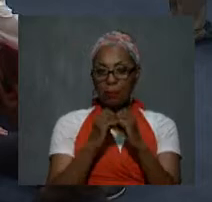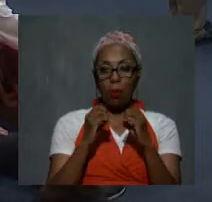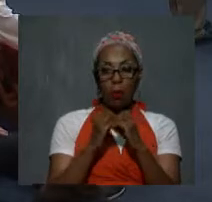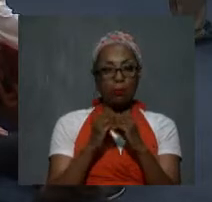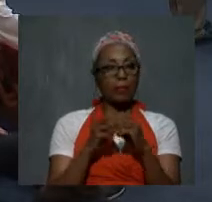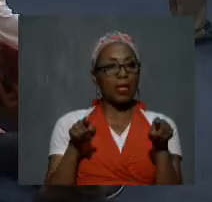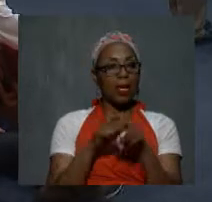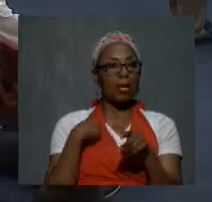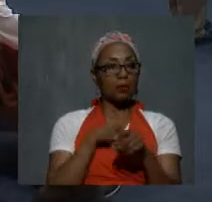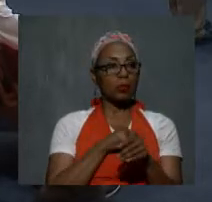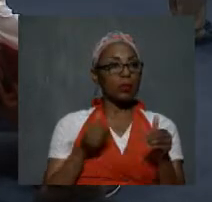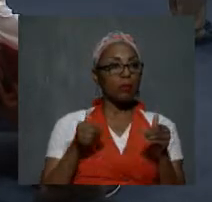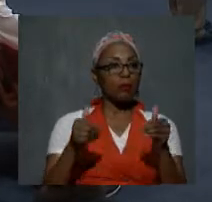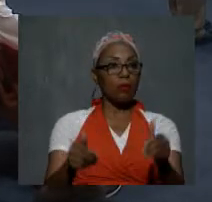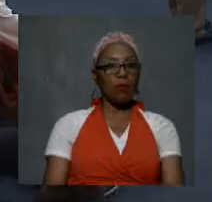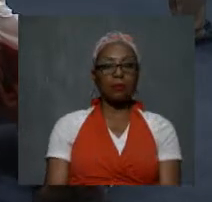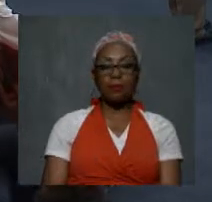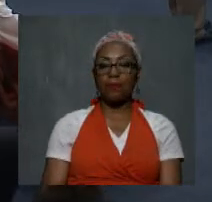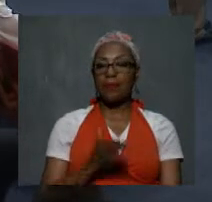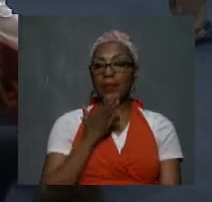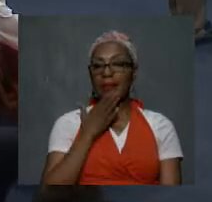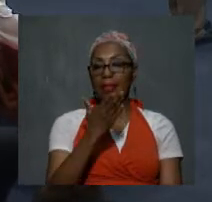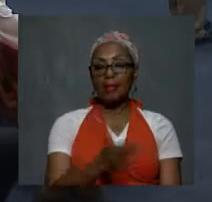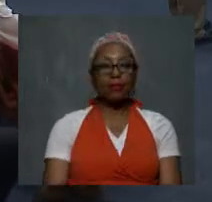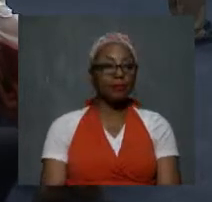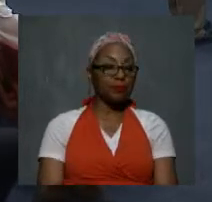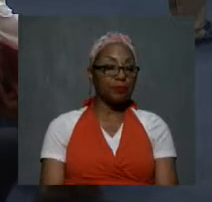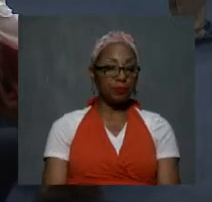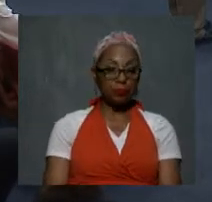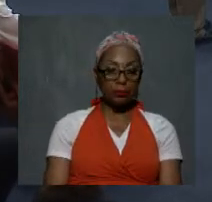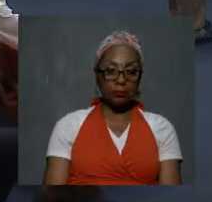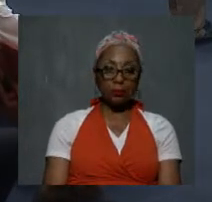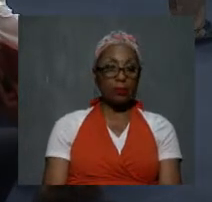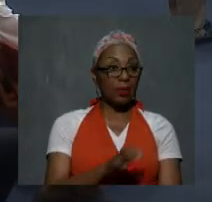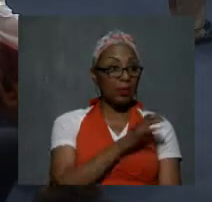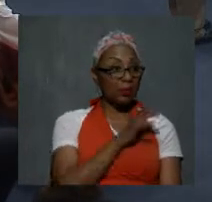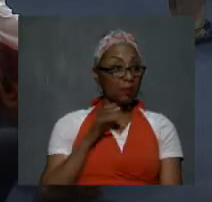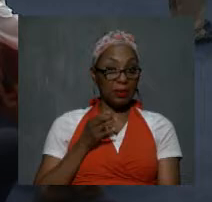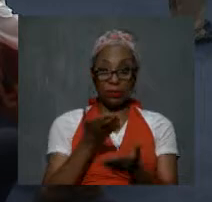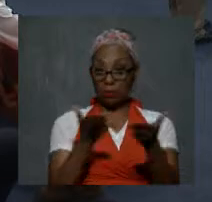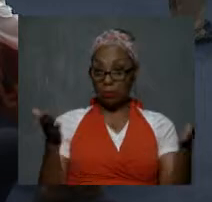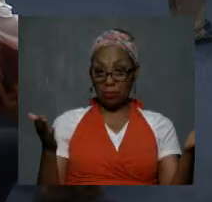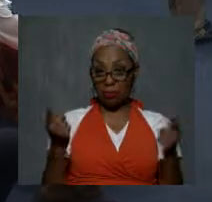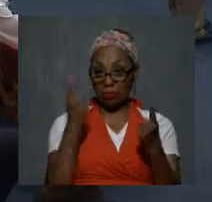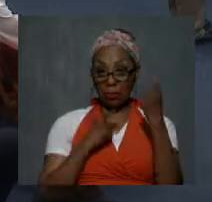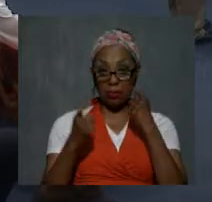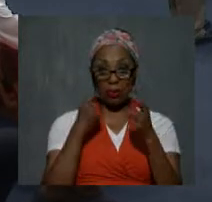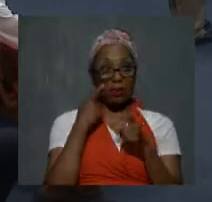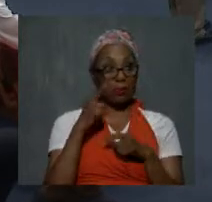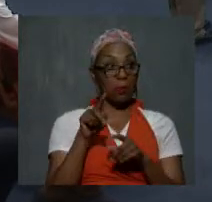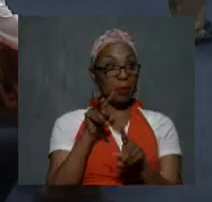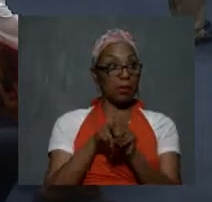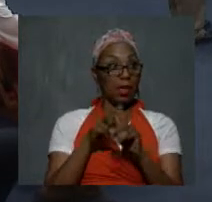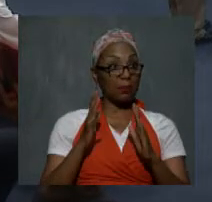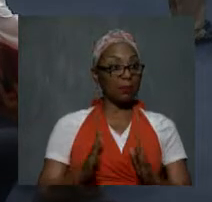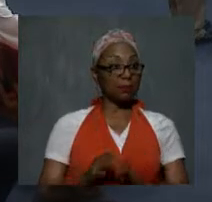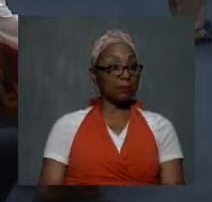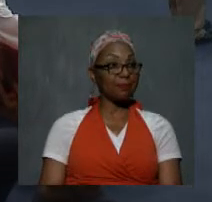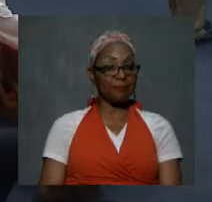go forward. All right, thank you. Thank you, guys. Commissioners, any questions or comments for the applicant?